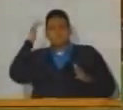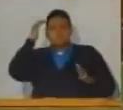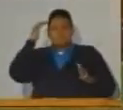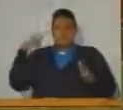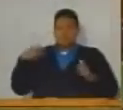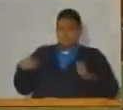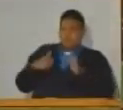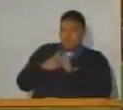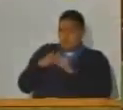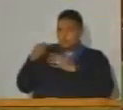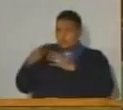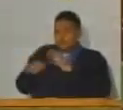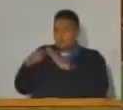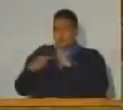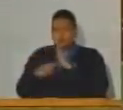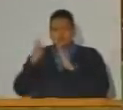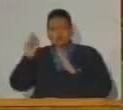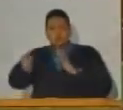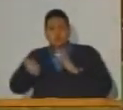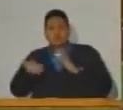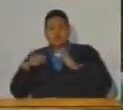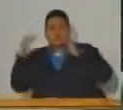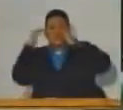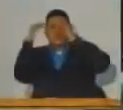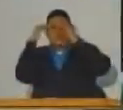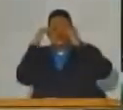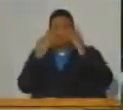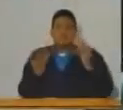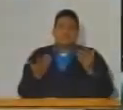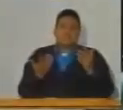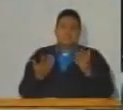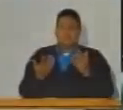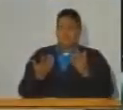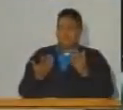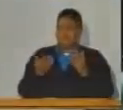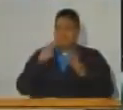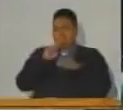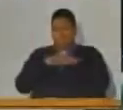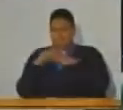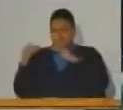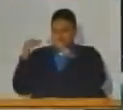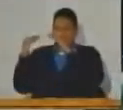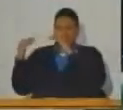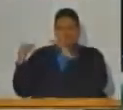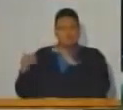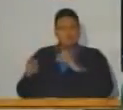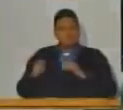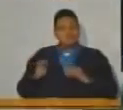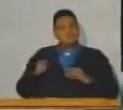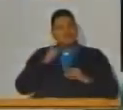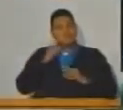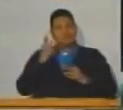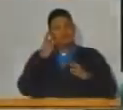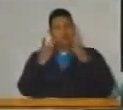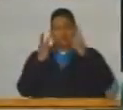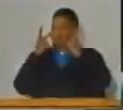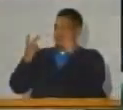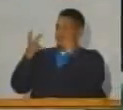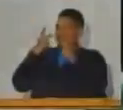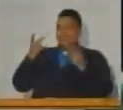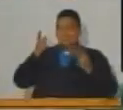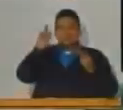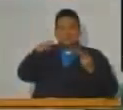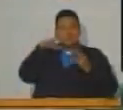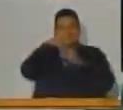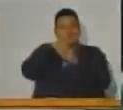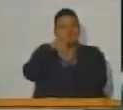morality. The principles of equality, fairness, natural justice, and transparency must be